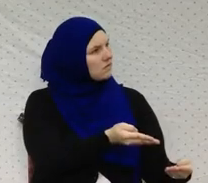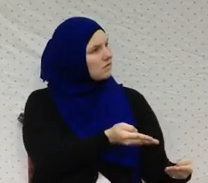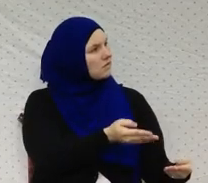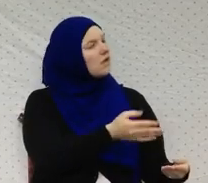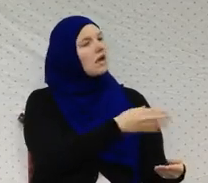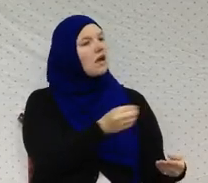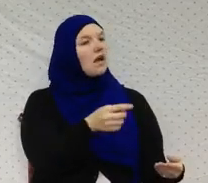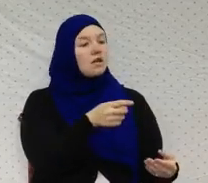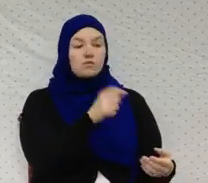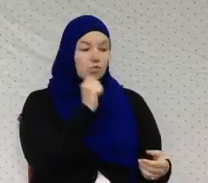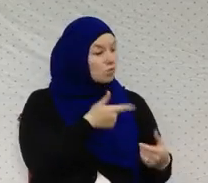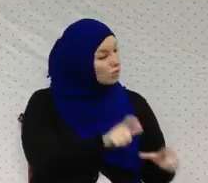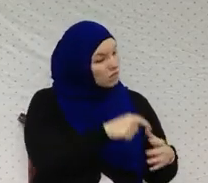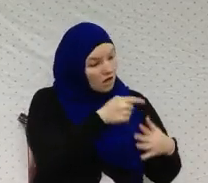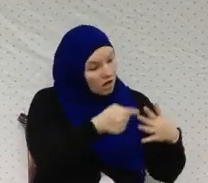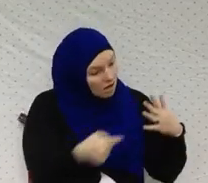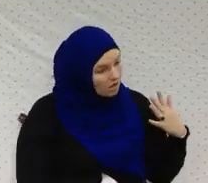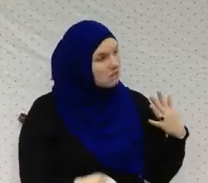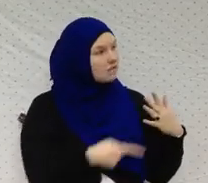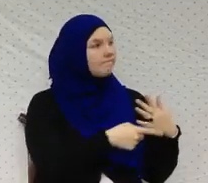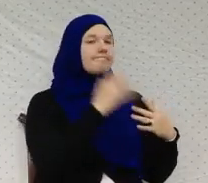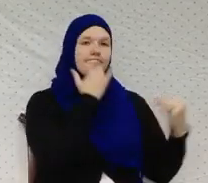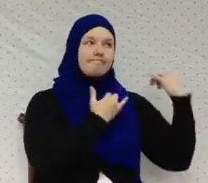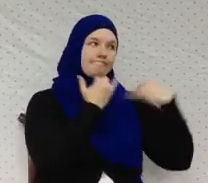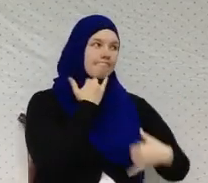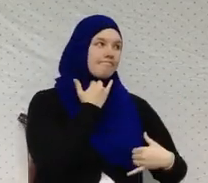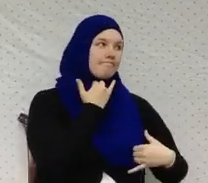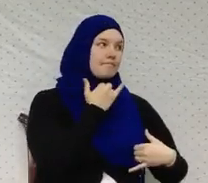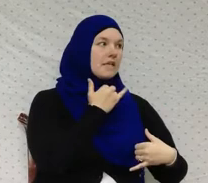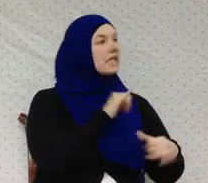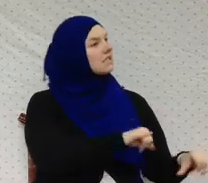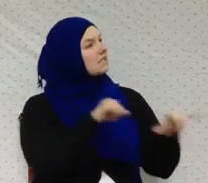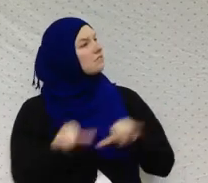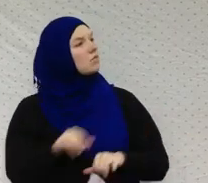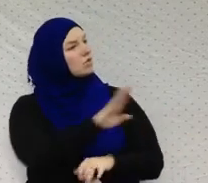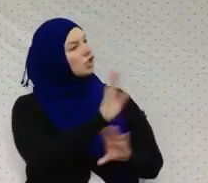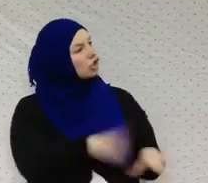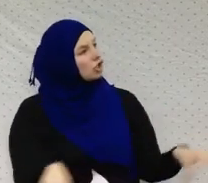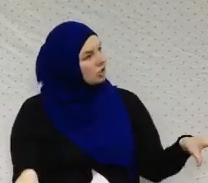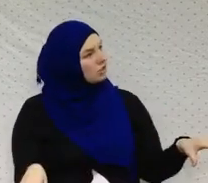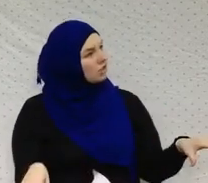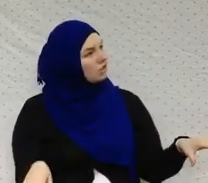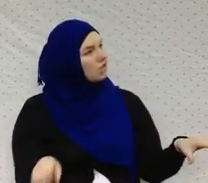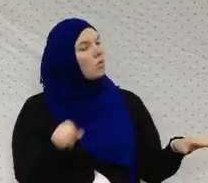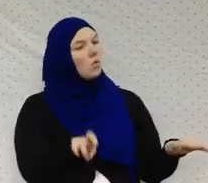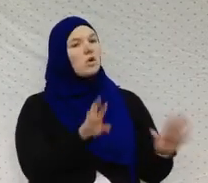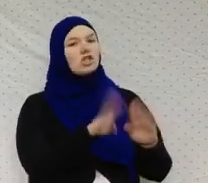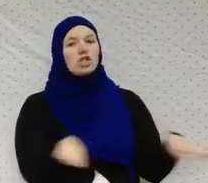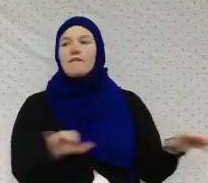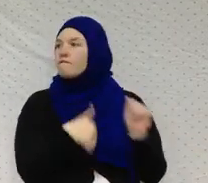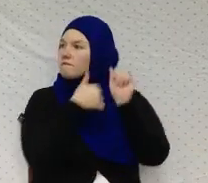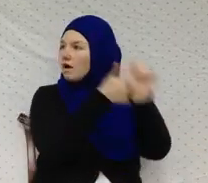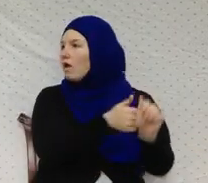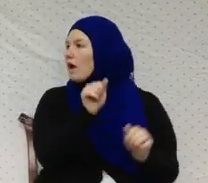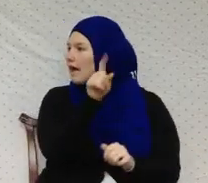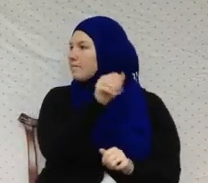him and what Allah forbade him from doing. Similar to his children, or his children